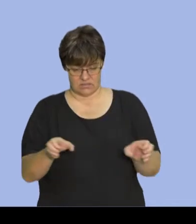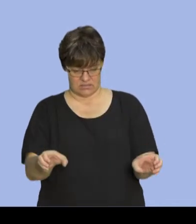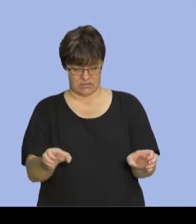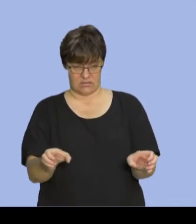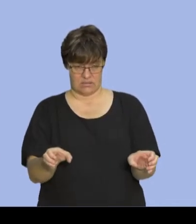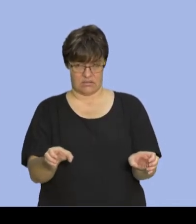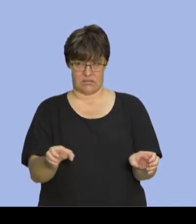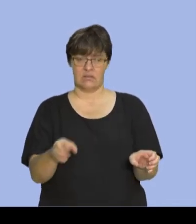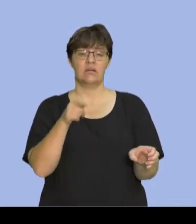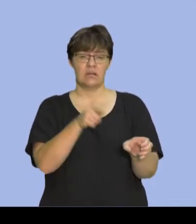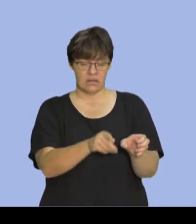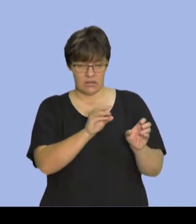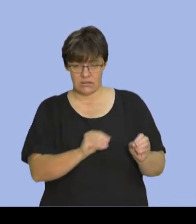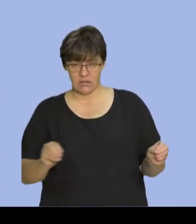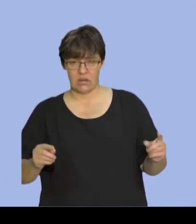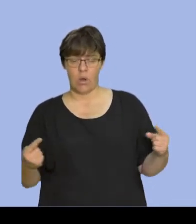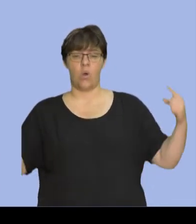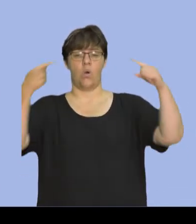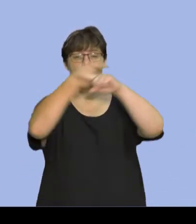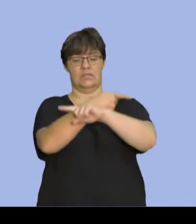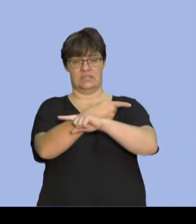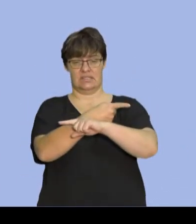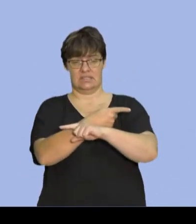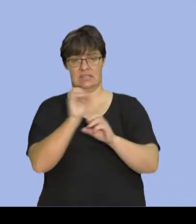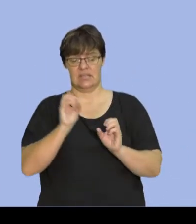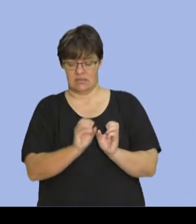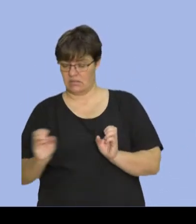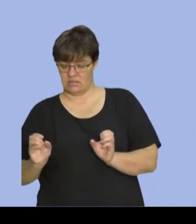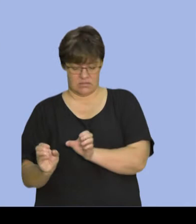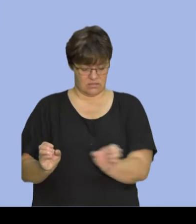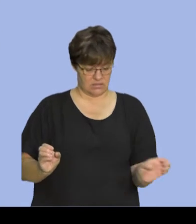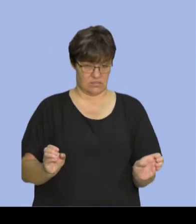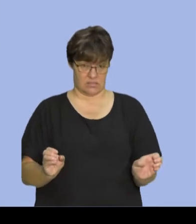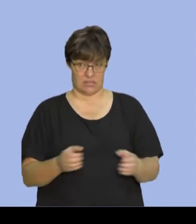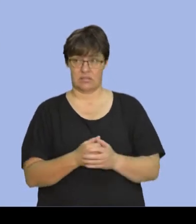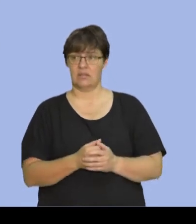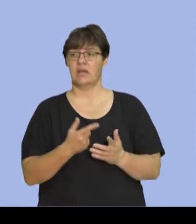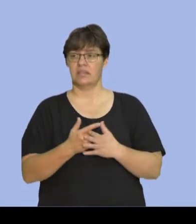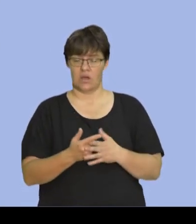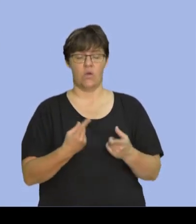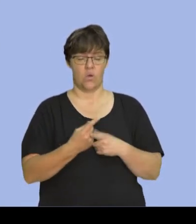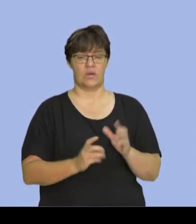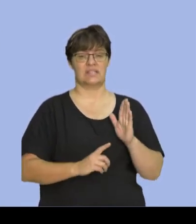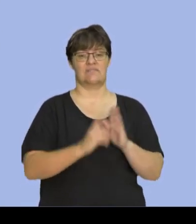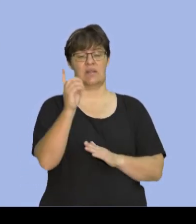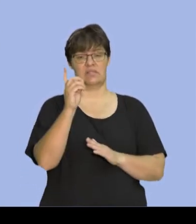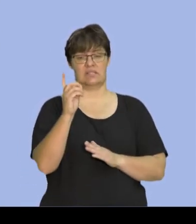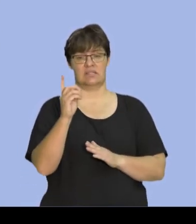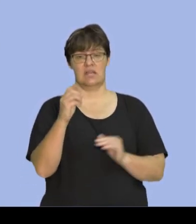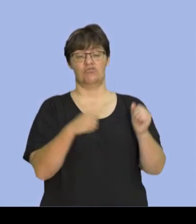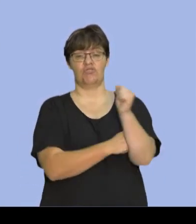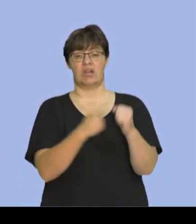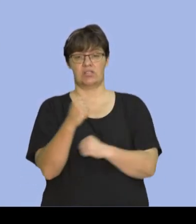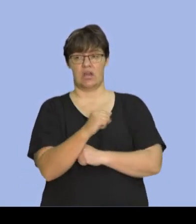centrioles, and these will move to the opposite ends of the cell. And from these, we find the development of structures